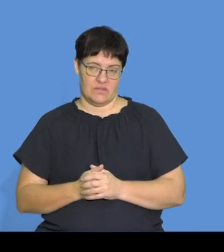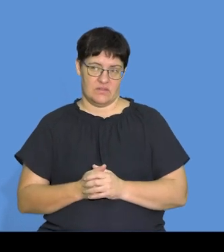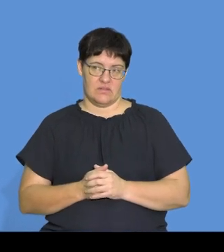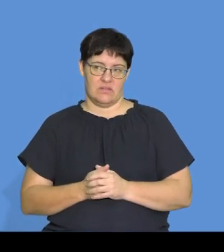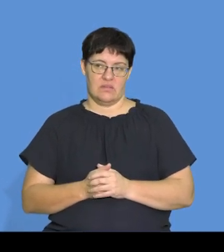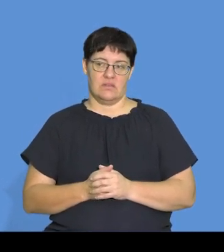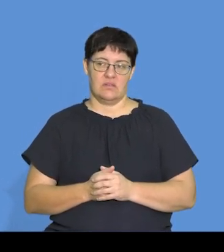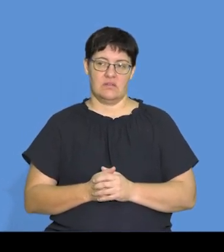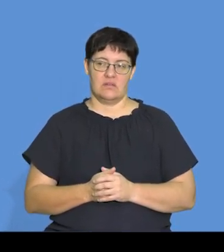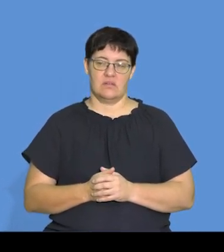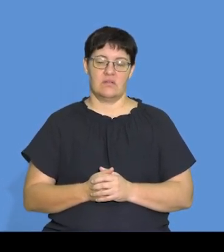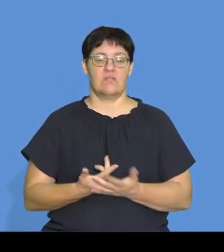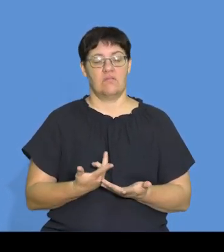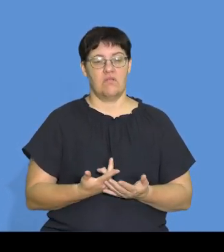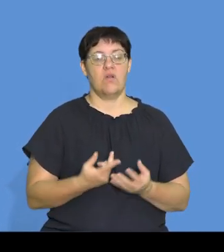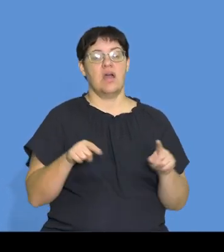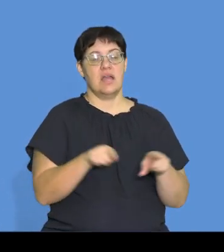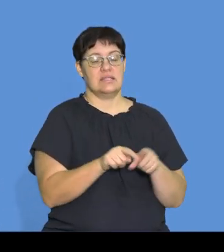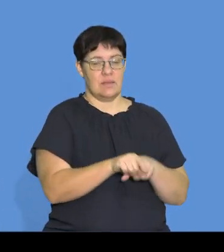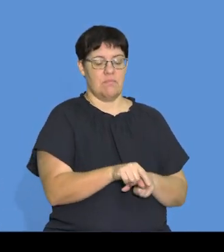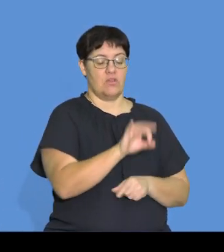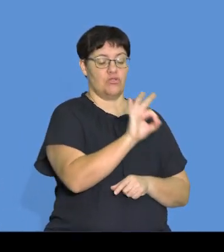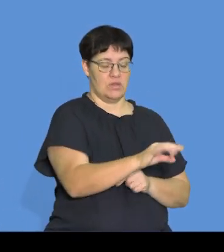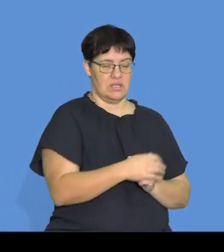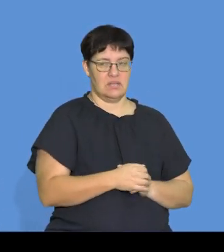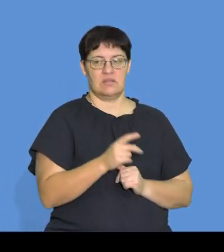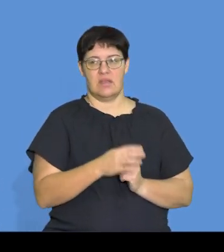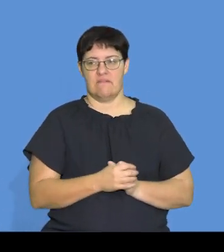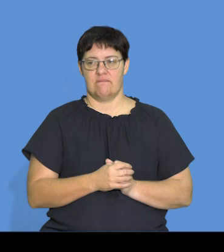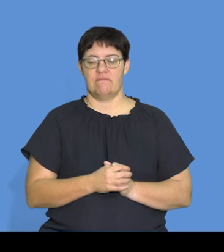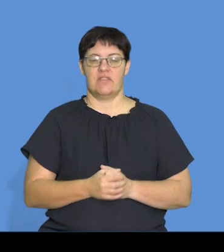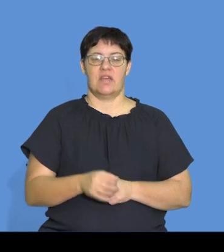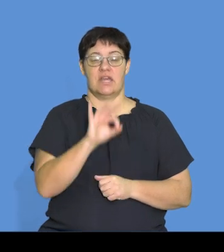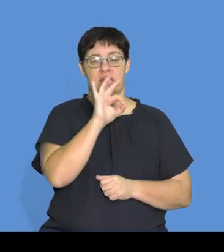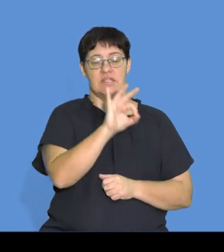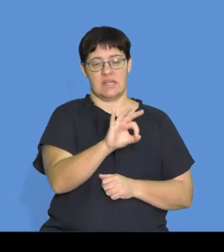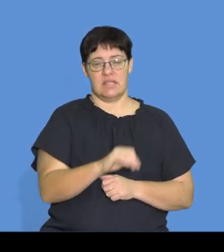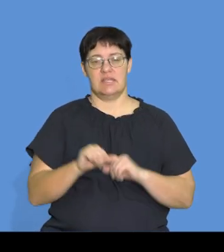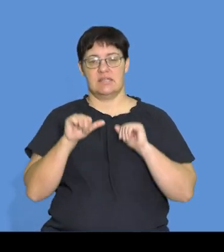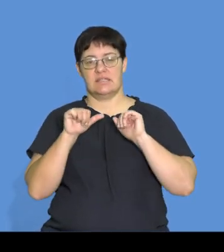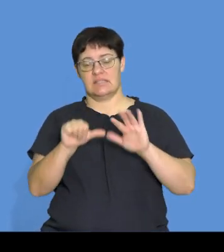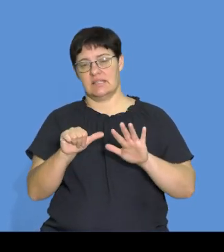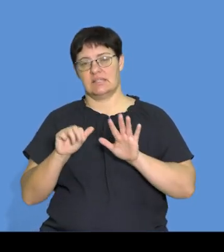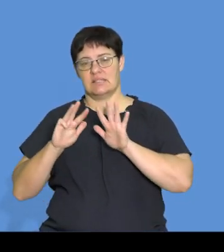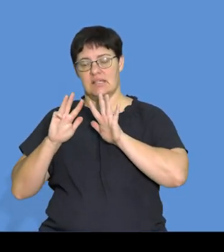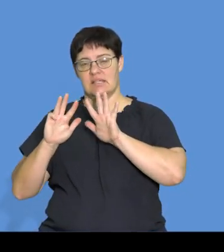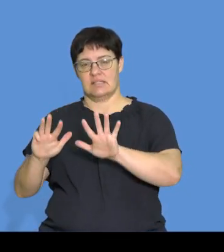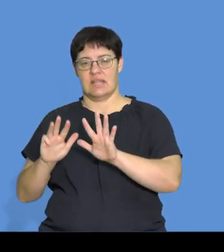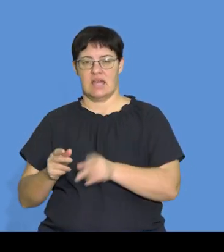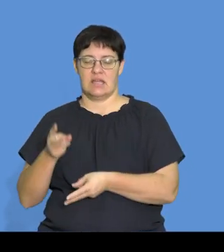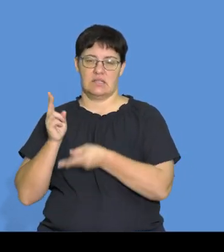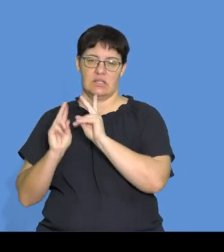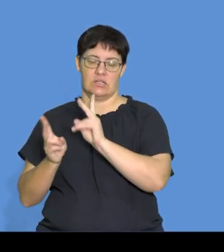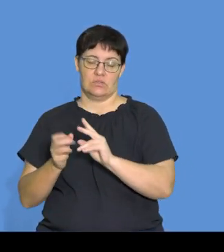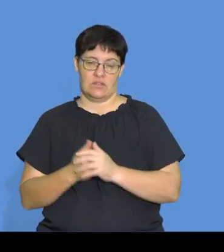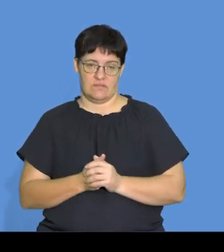right? And then I also have 3. The multiples of this will be 3, 6,